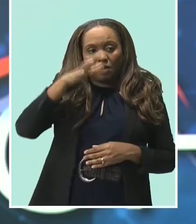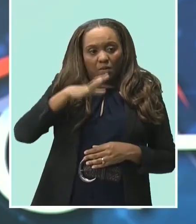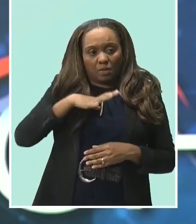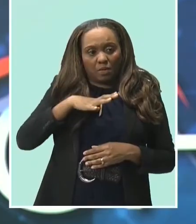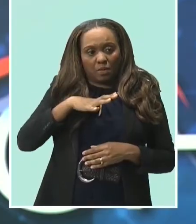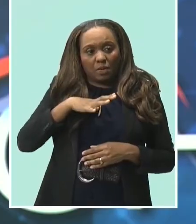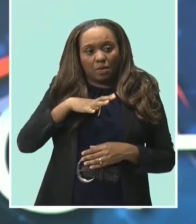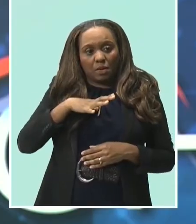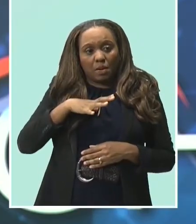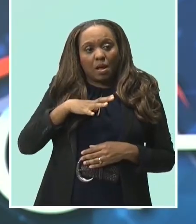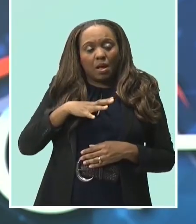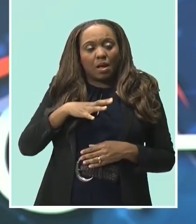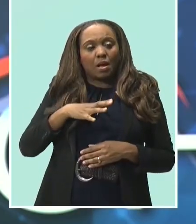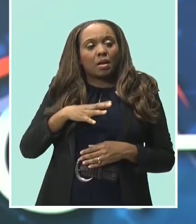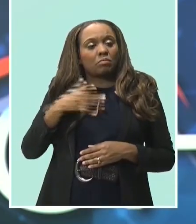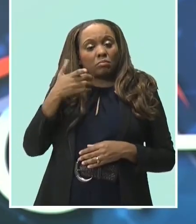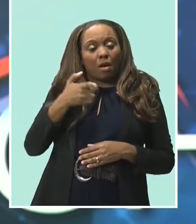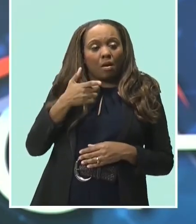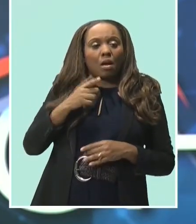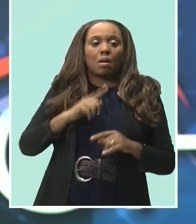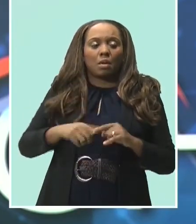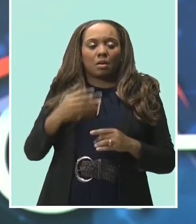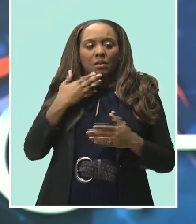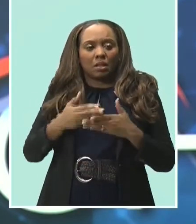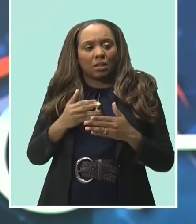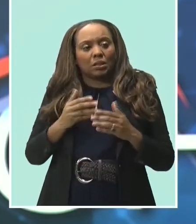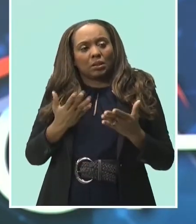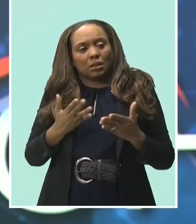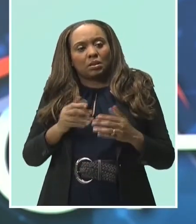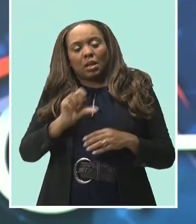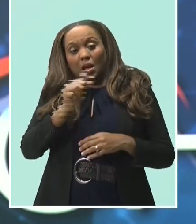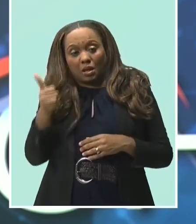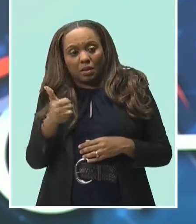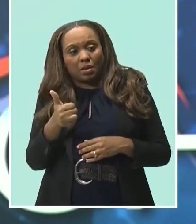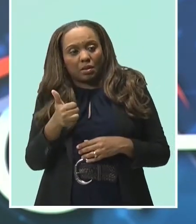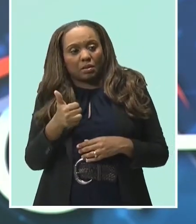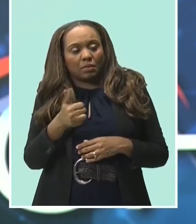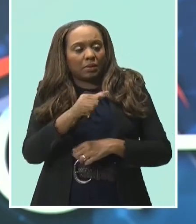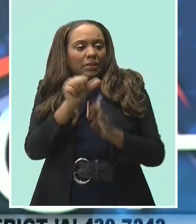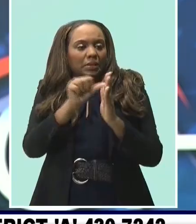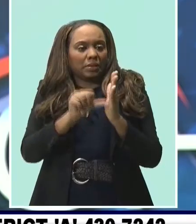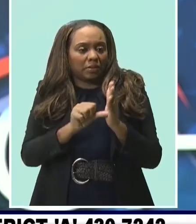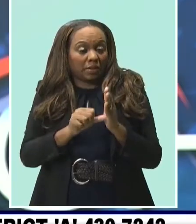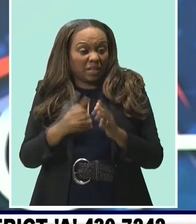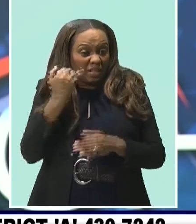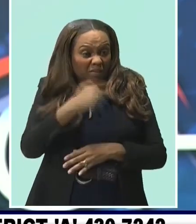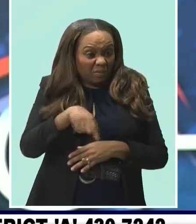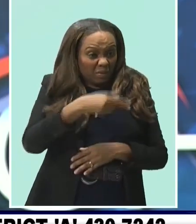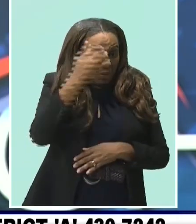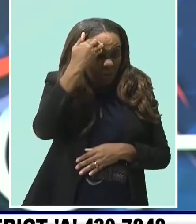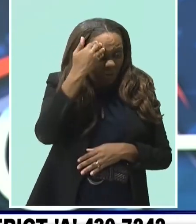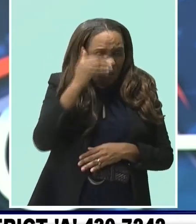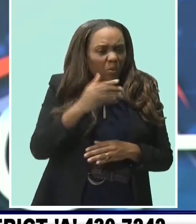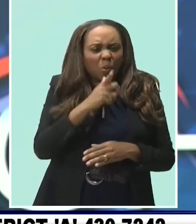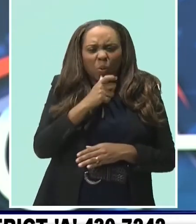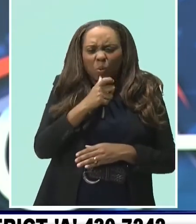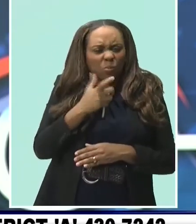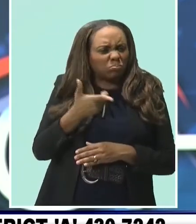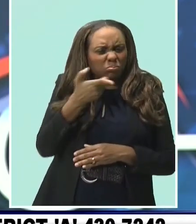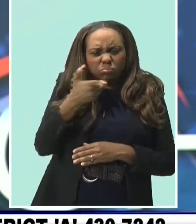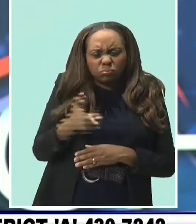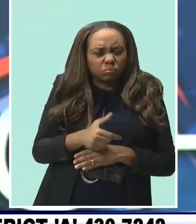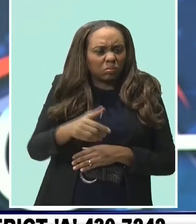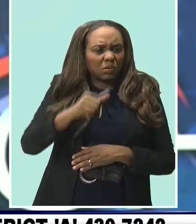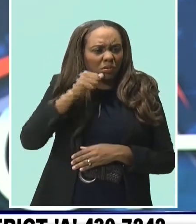injured in the second shooting was in stable condition, while the other was in surgery. Anyone who may have information that can assist with